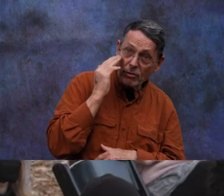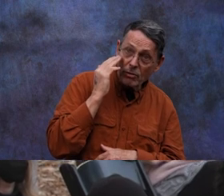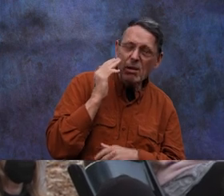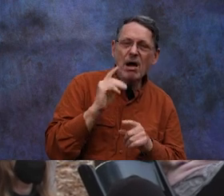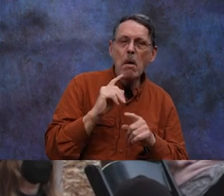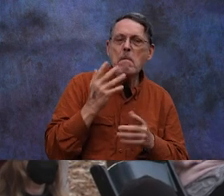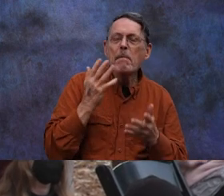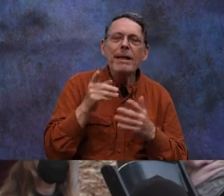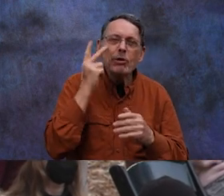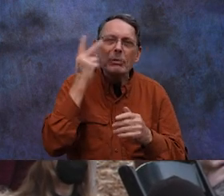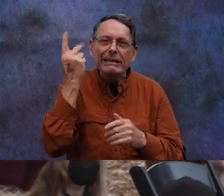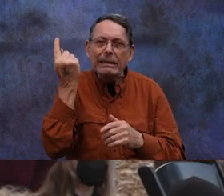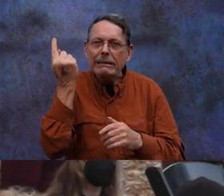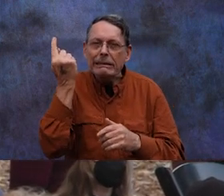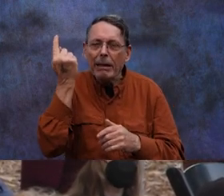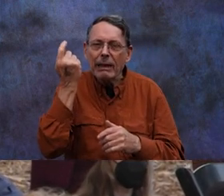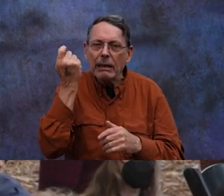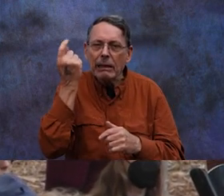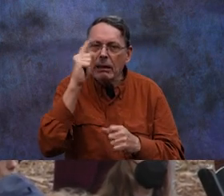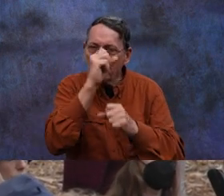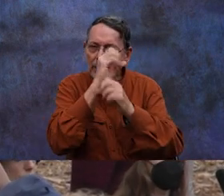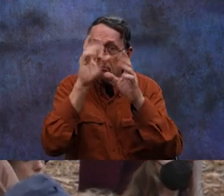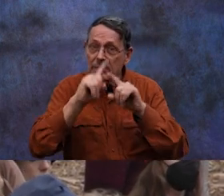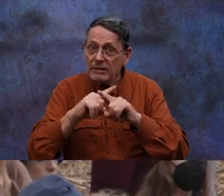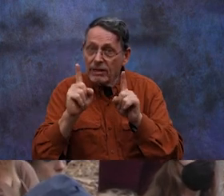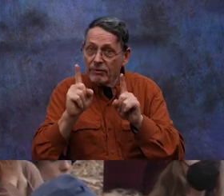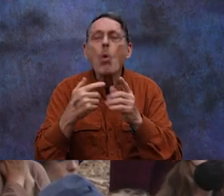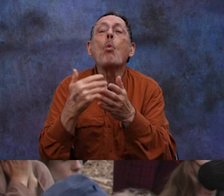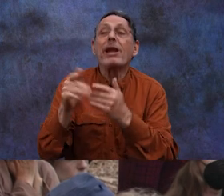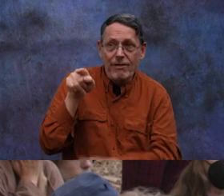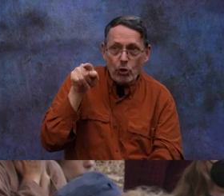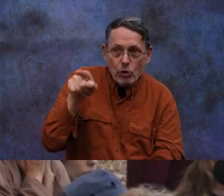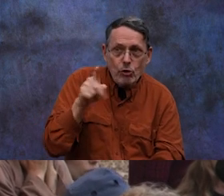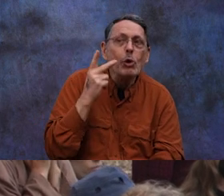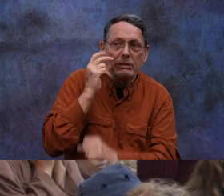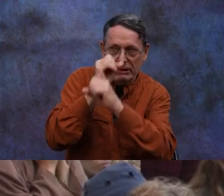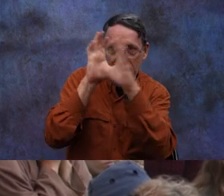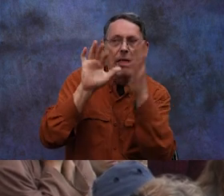you see, what you are seeing is the right thing.